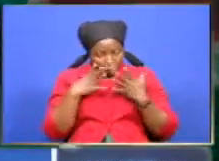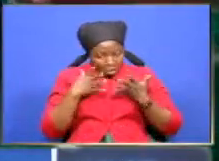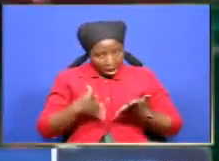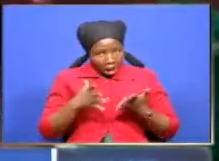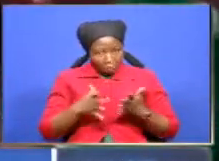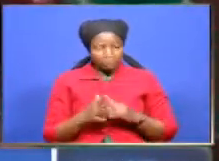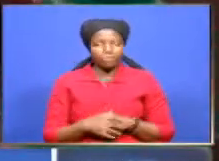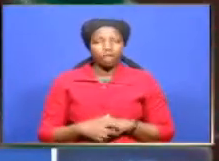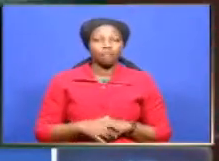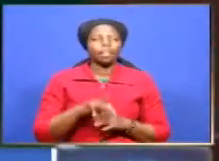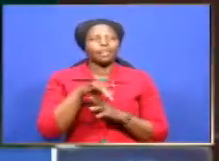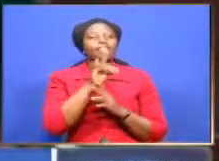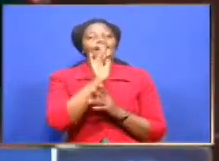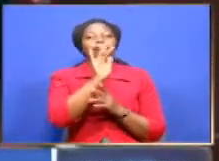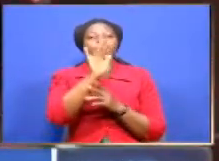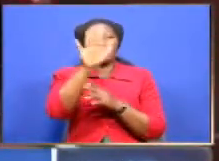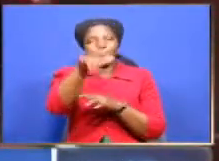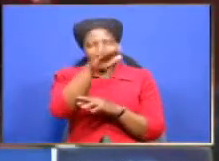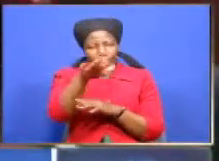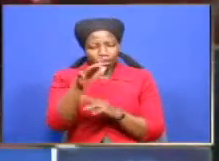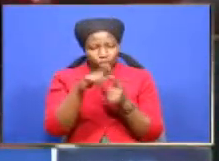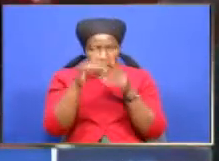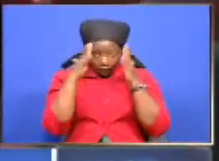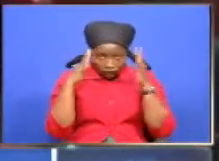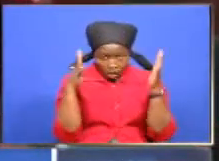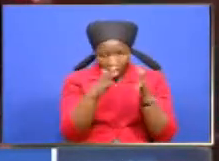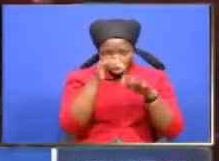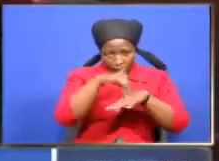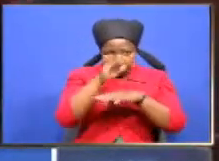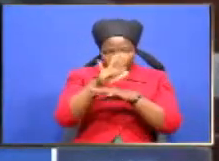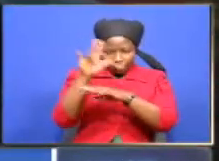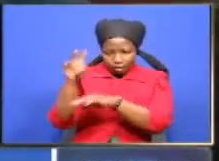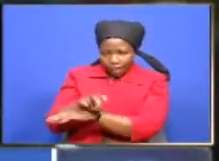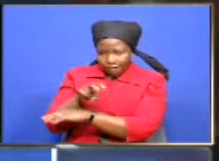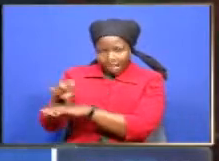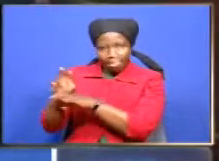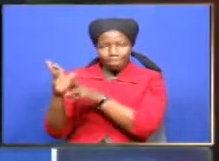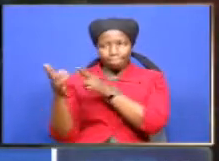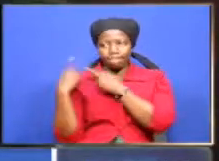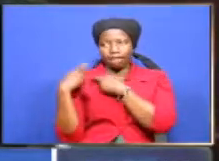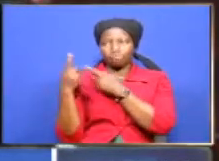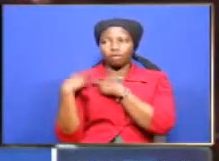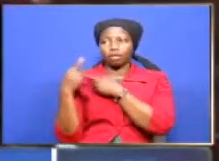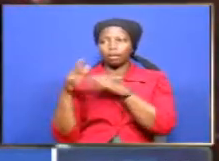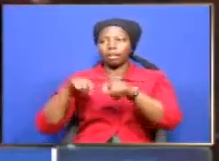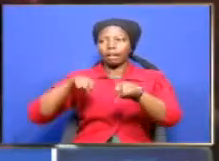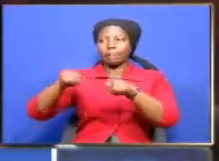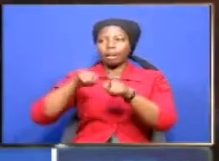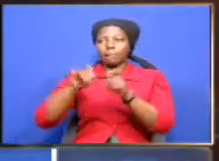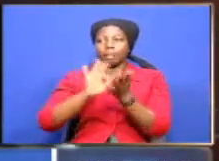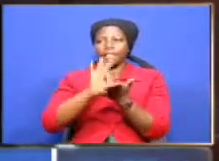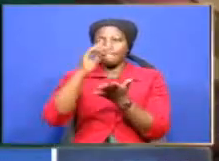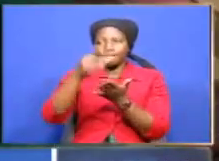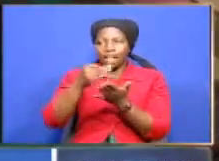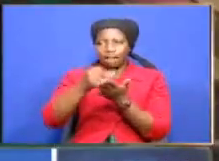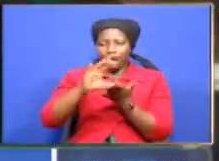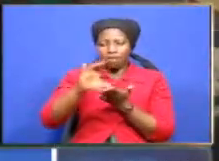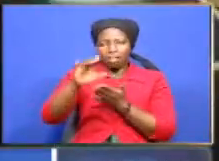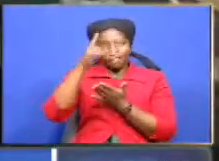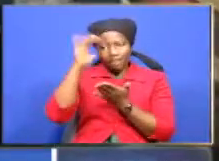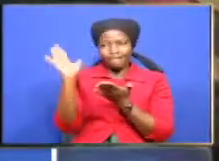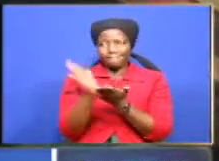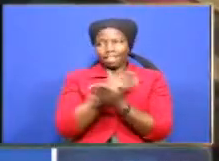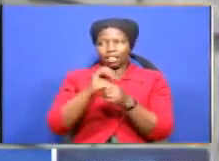They're instead calling on Parliament to focus on its oversight role in the management of funds allocated for fighting the